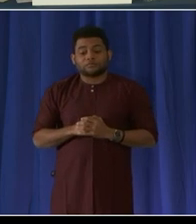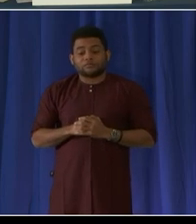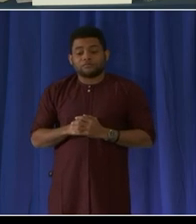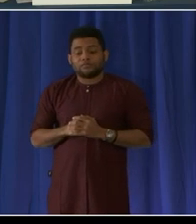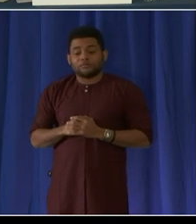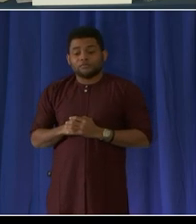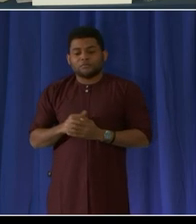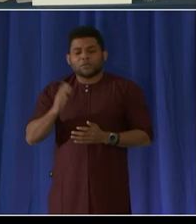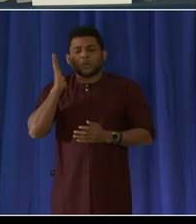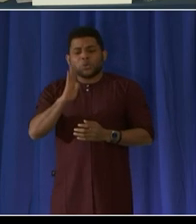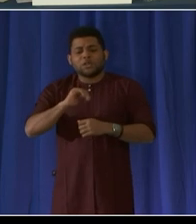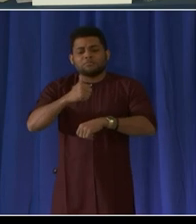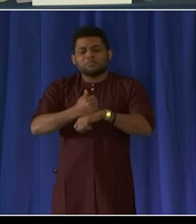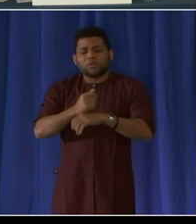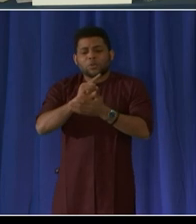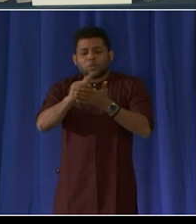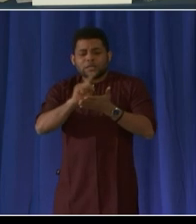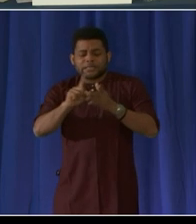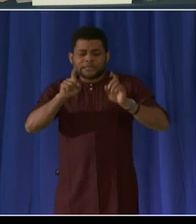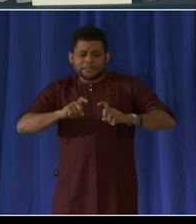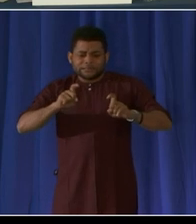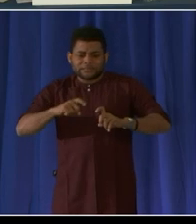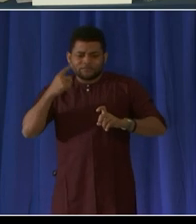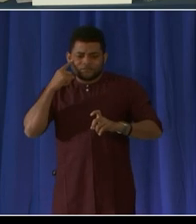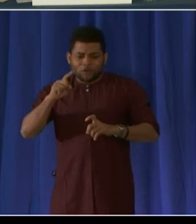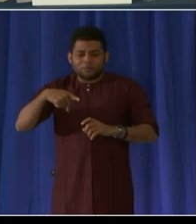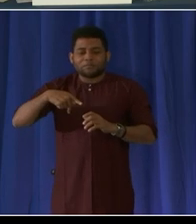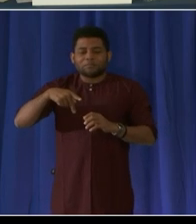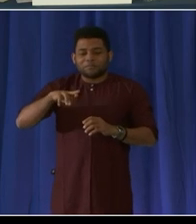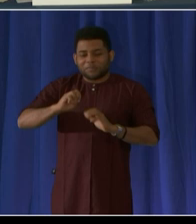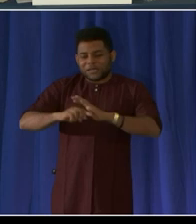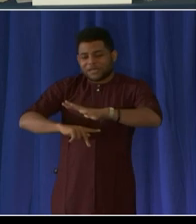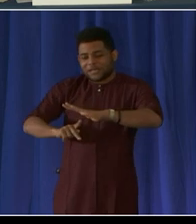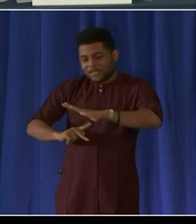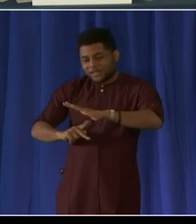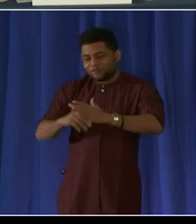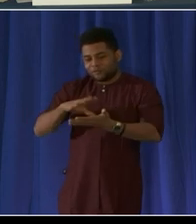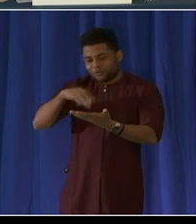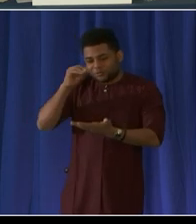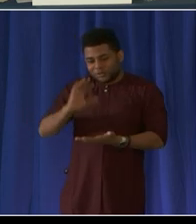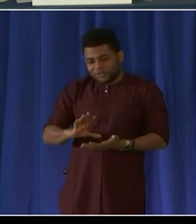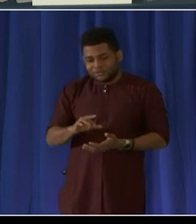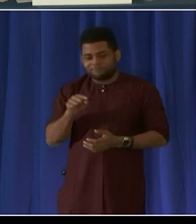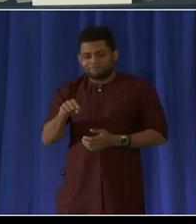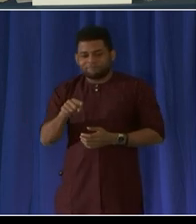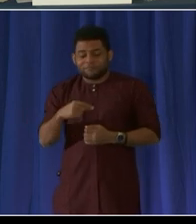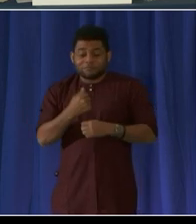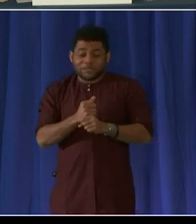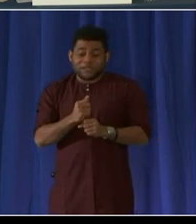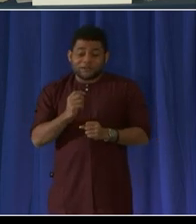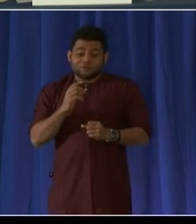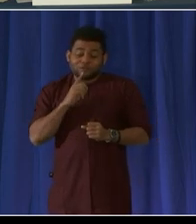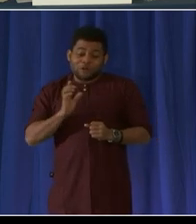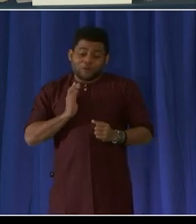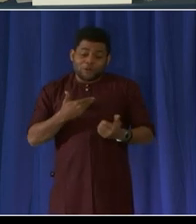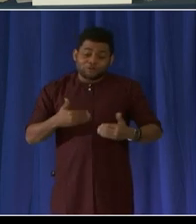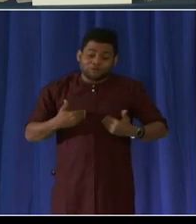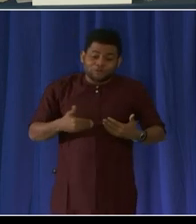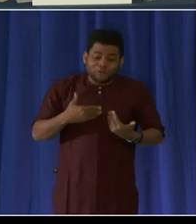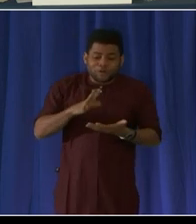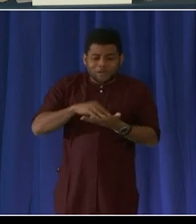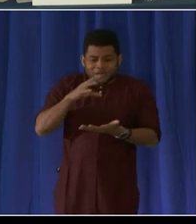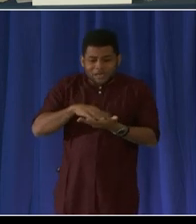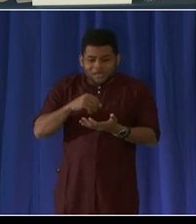also continuing to implement our weekly testing program for our pre-K students to ensure that we can keep our youngest learners